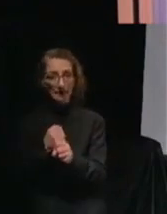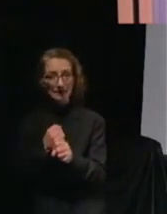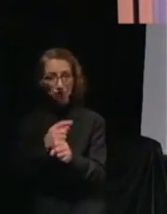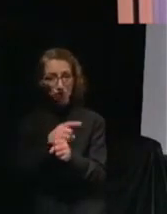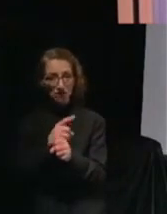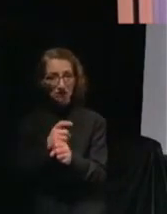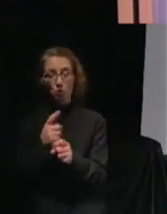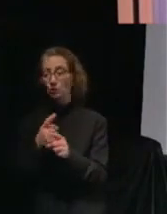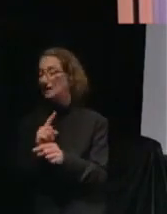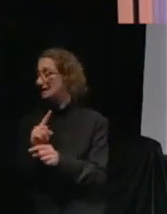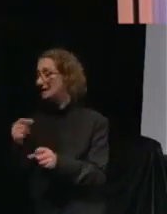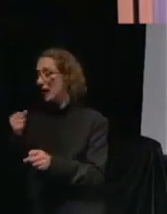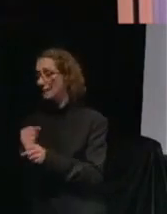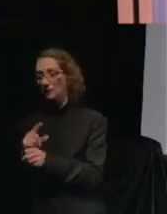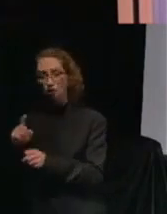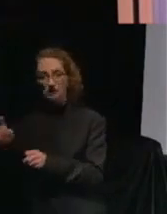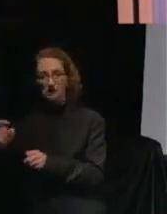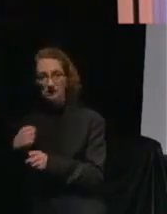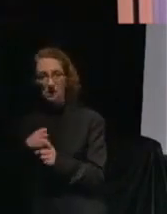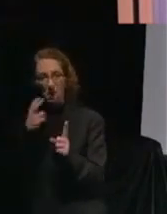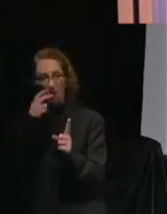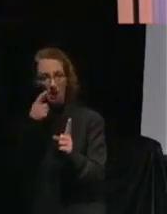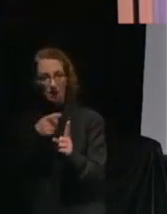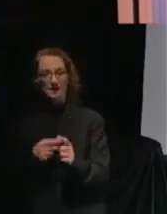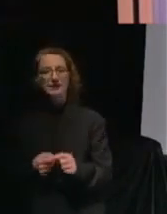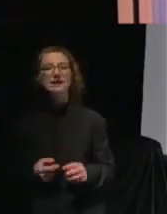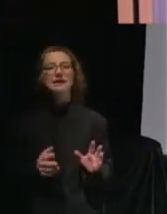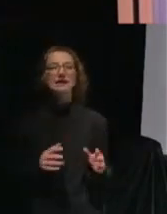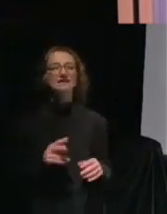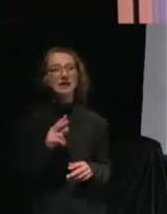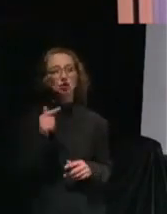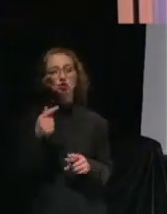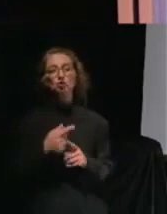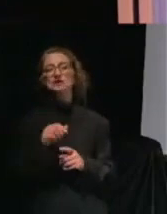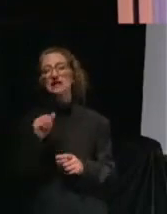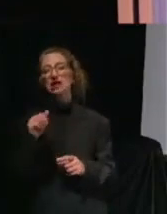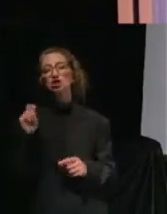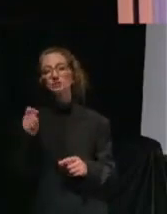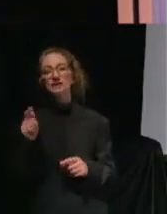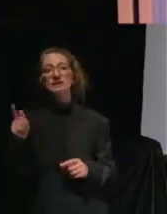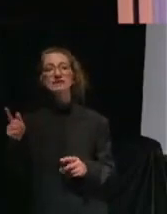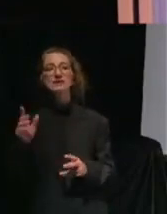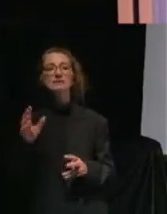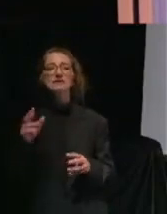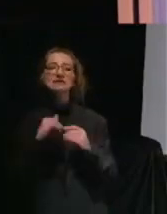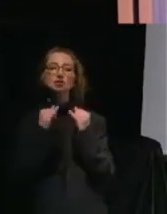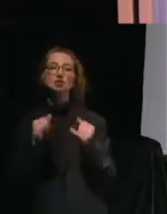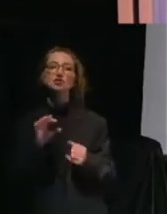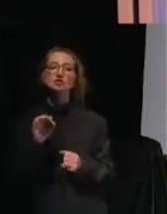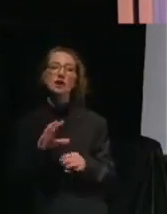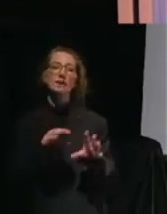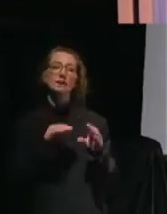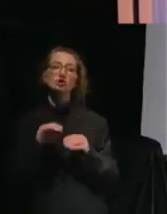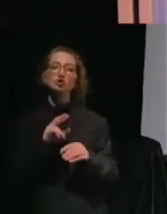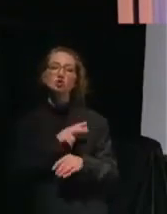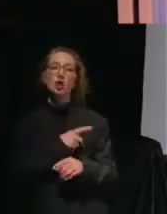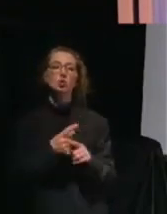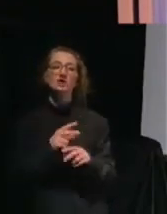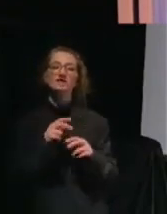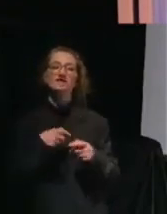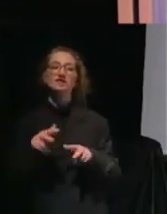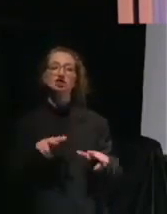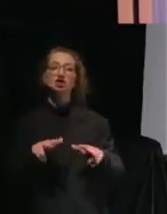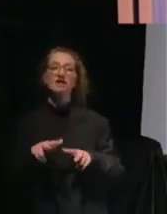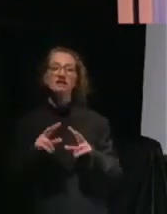And she uses quantitative data of official and non-official statistics. She was one of the co-founders of INIS in